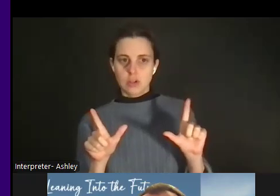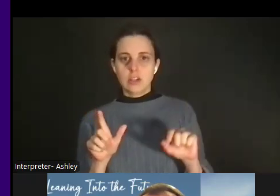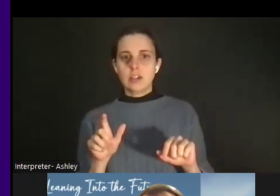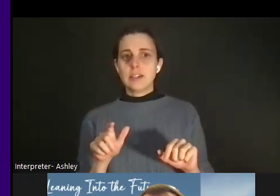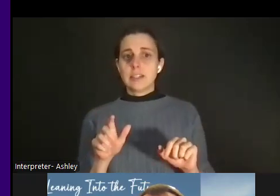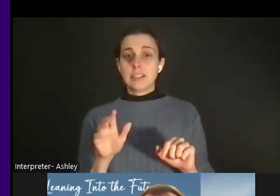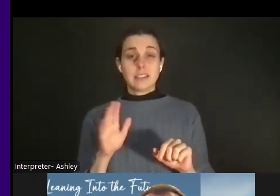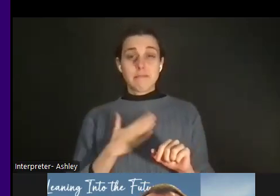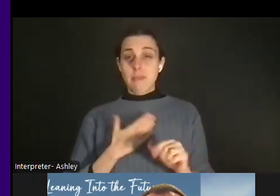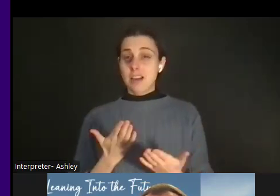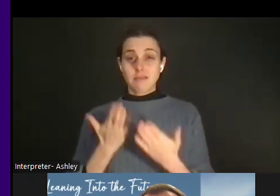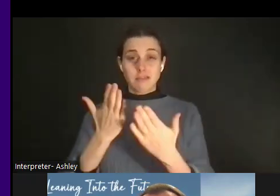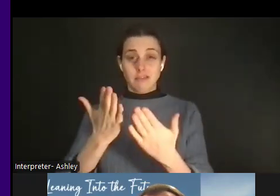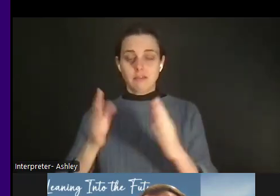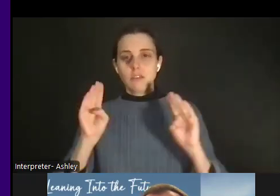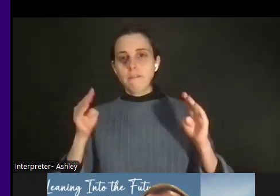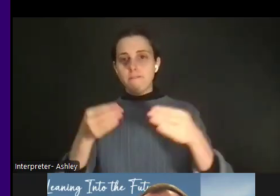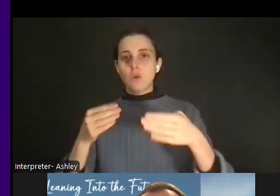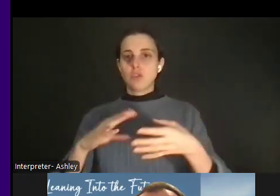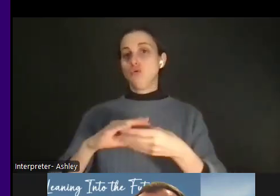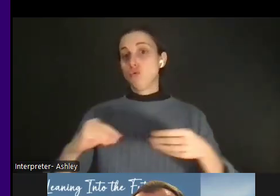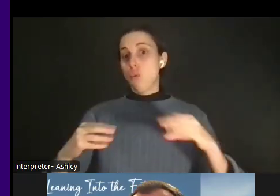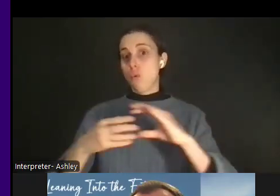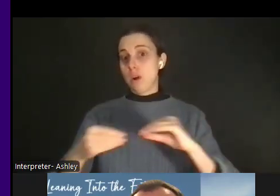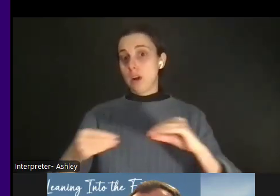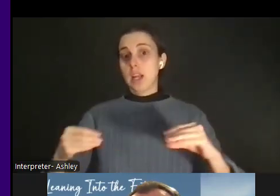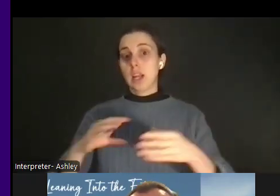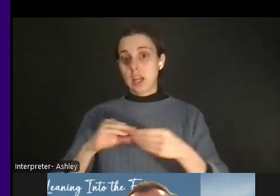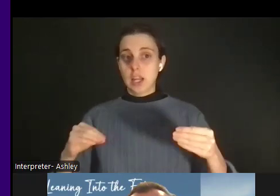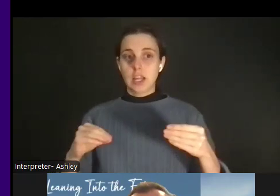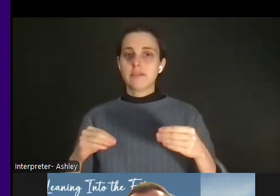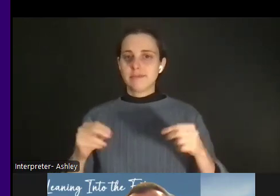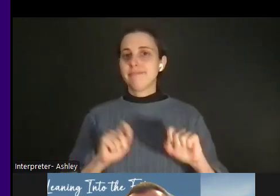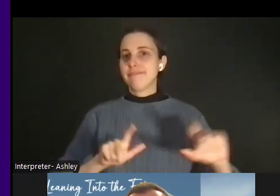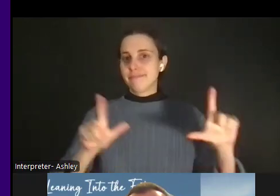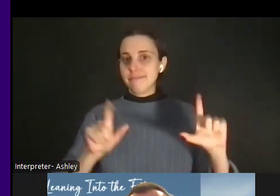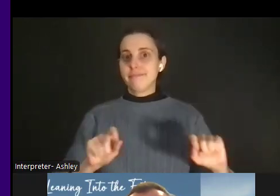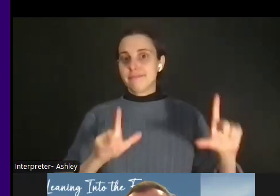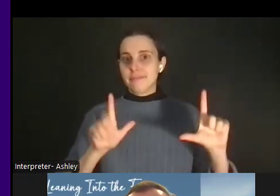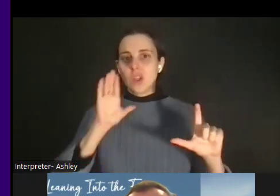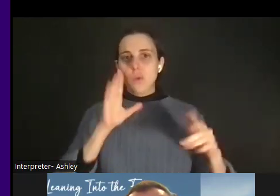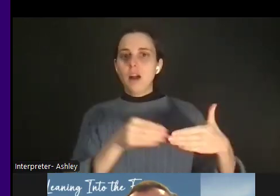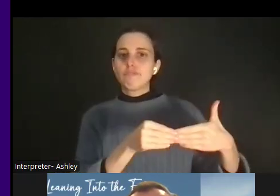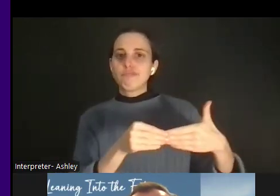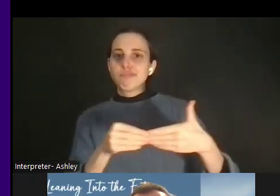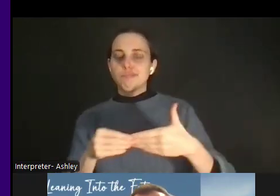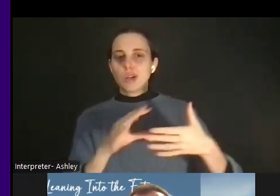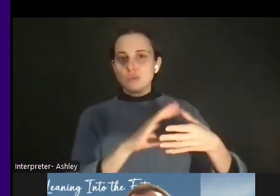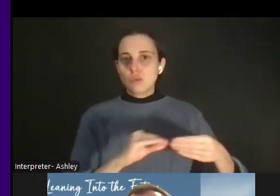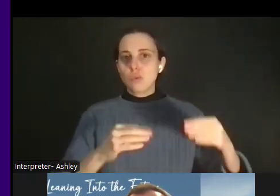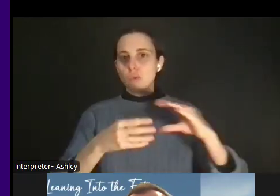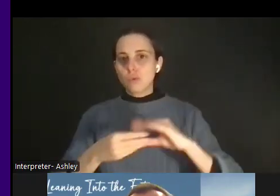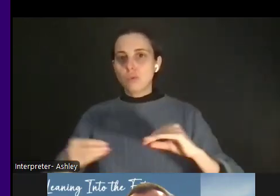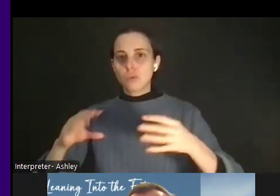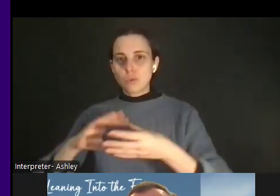focus on the story, because that's what the deck is going to do today. It's going to guide us through our story at FPPS and lean implementation.